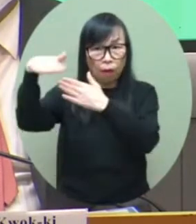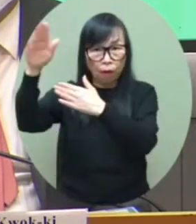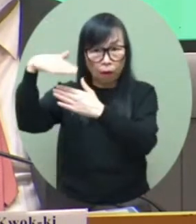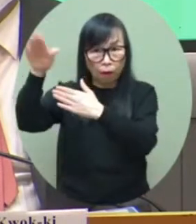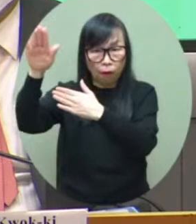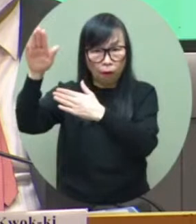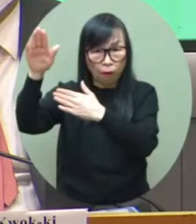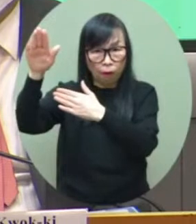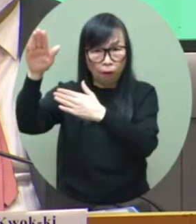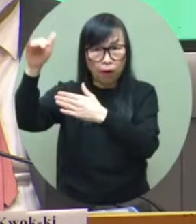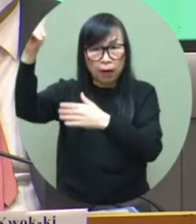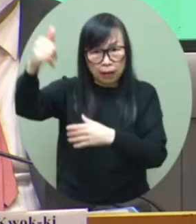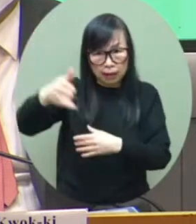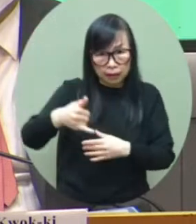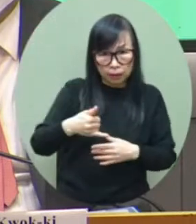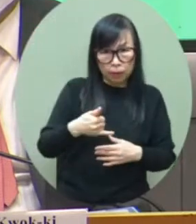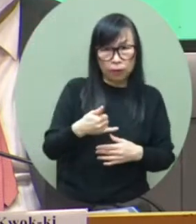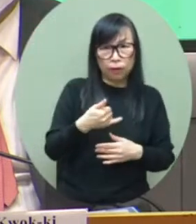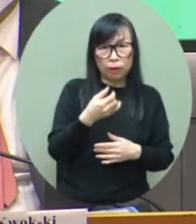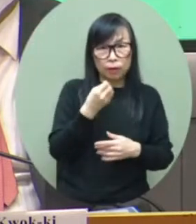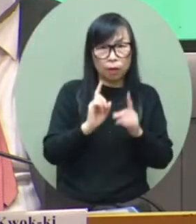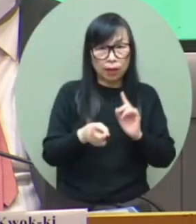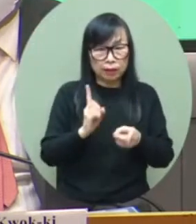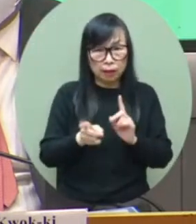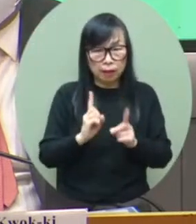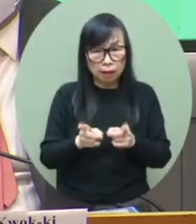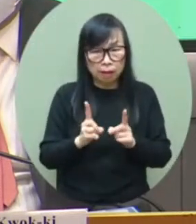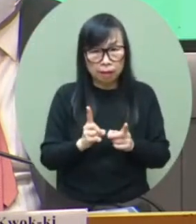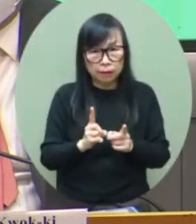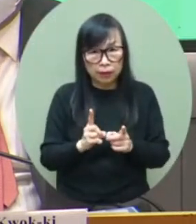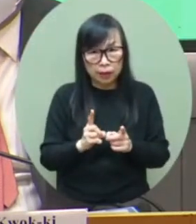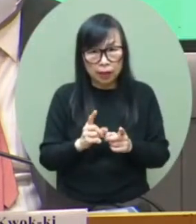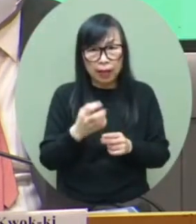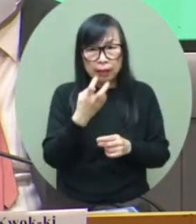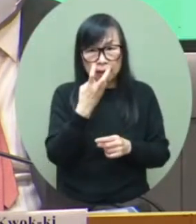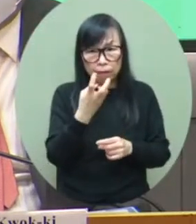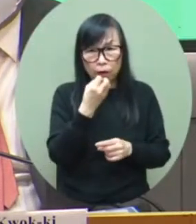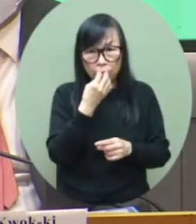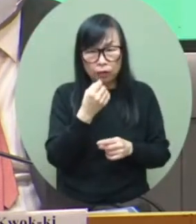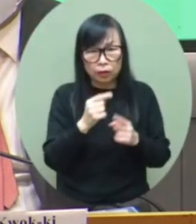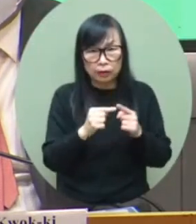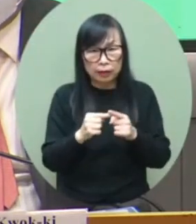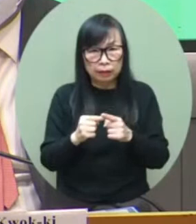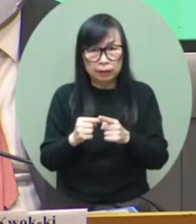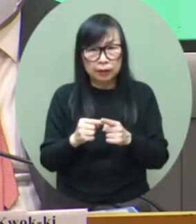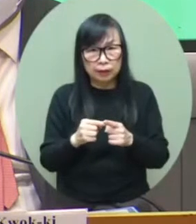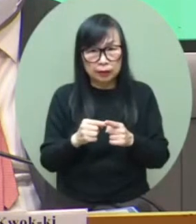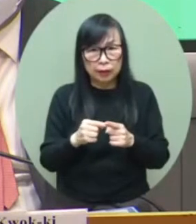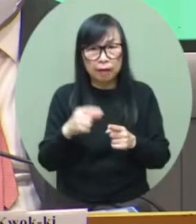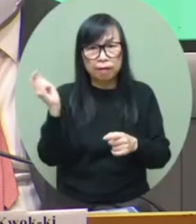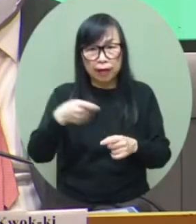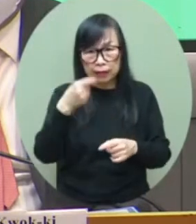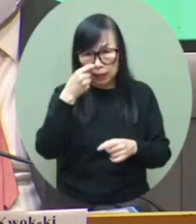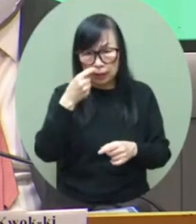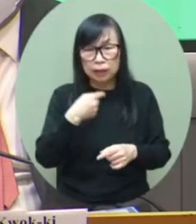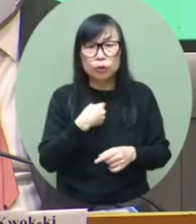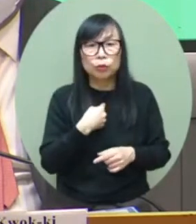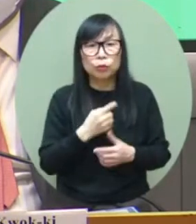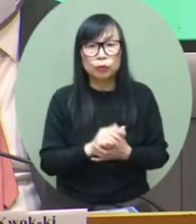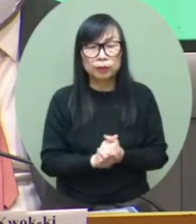visit. We require an RAT for the purpose of ensuring that,